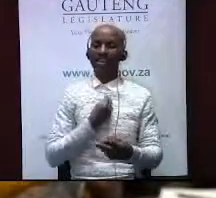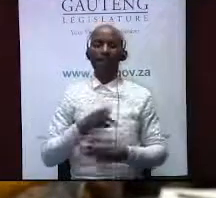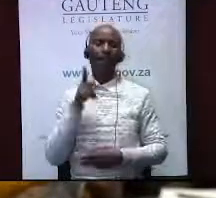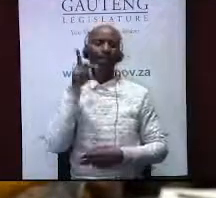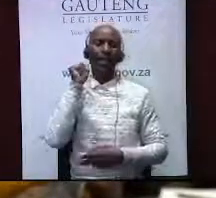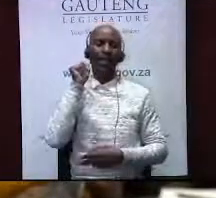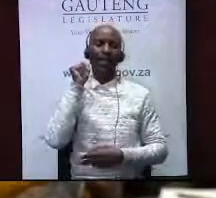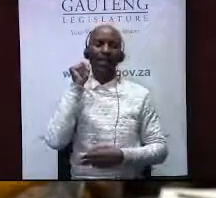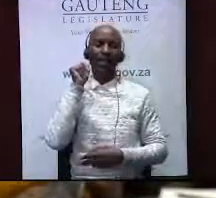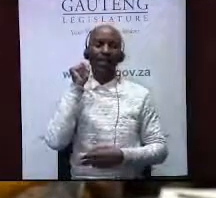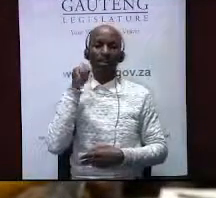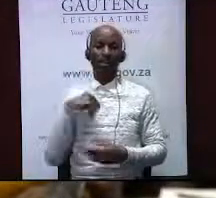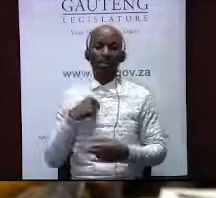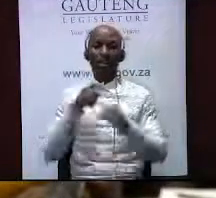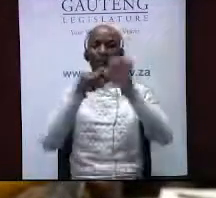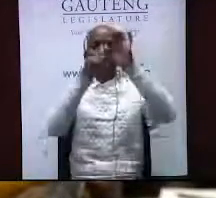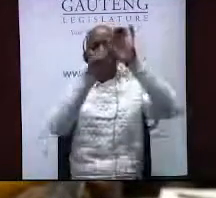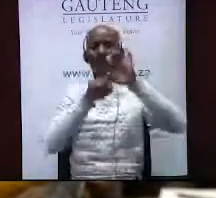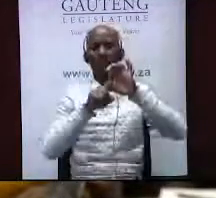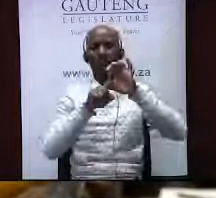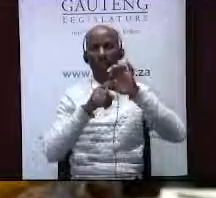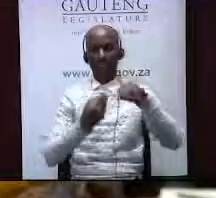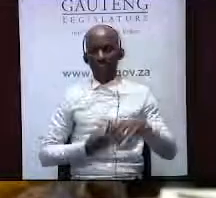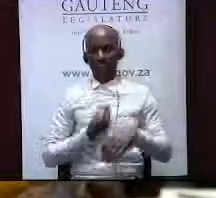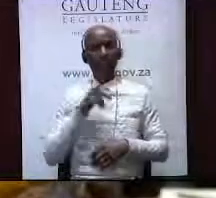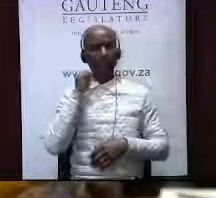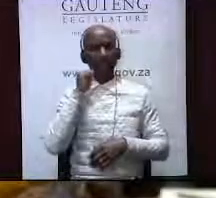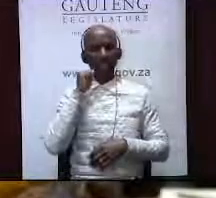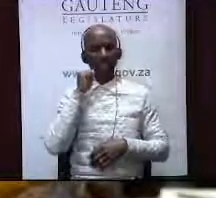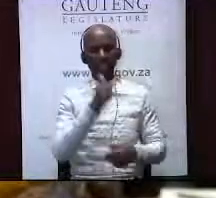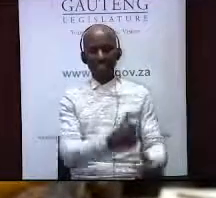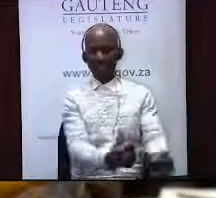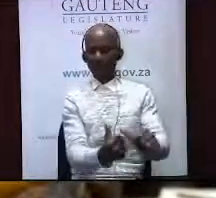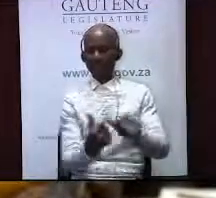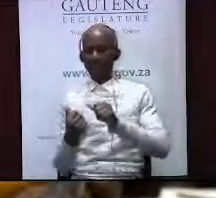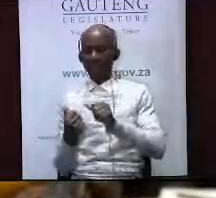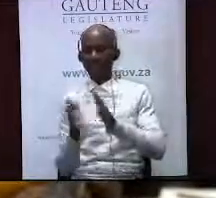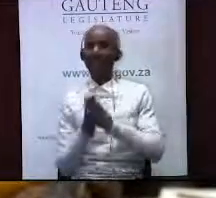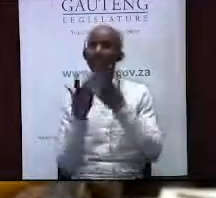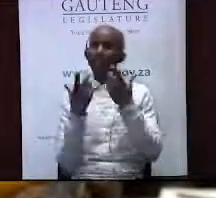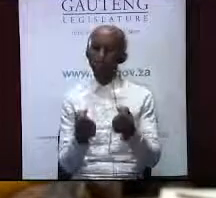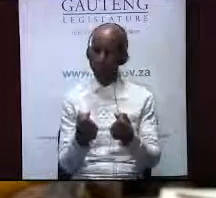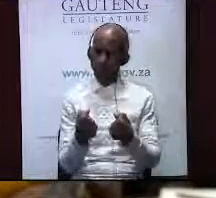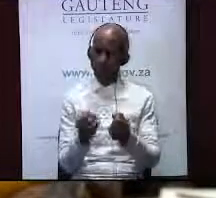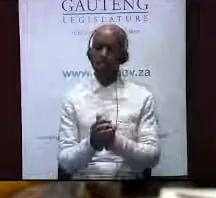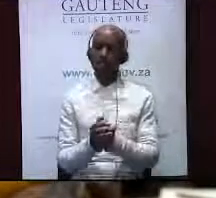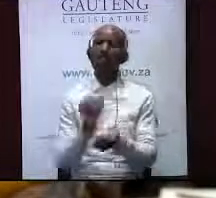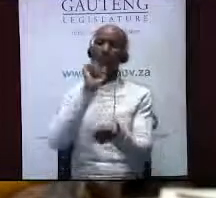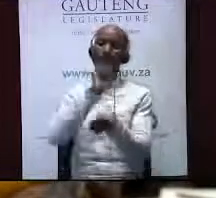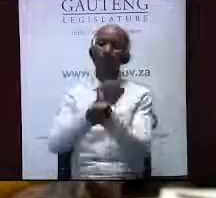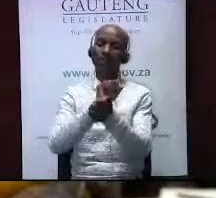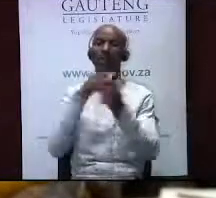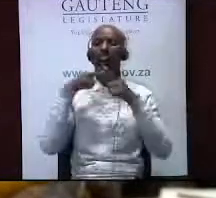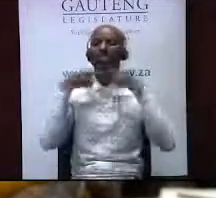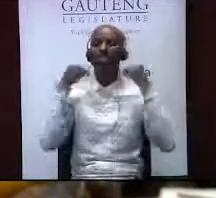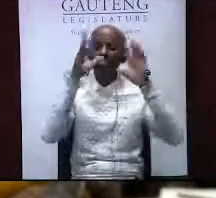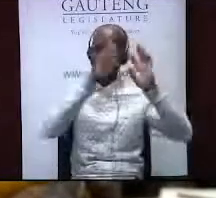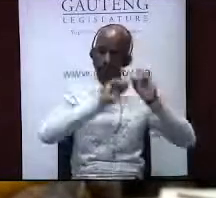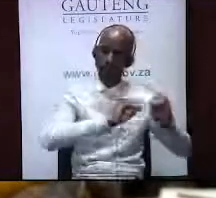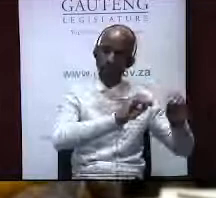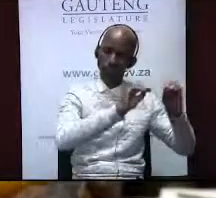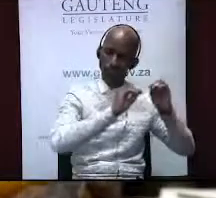are qualified young men that give back. And we do prison ministry. We are